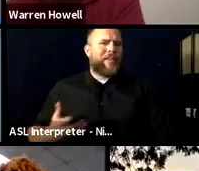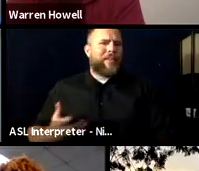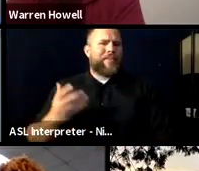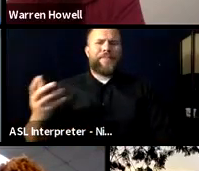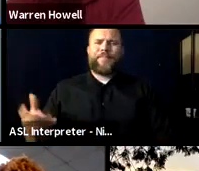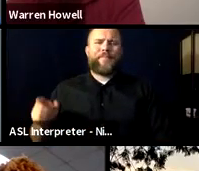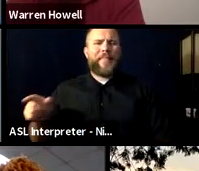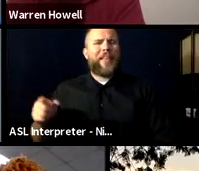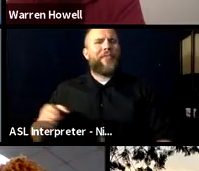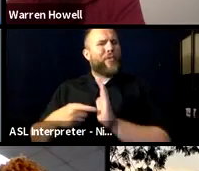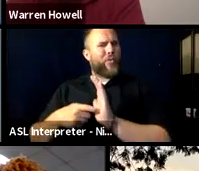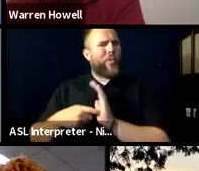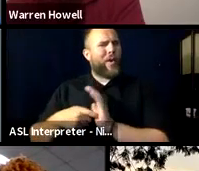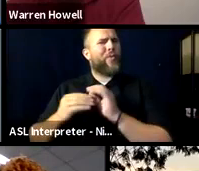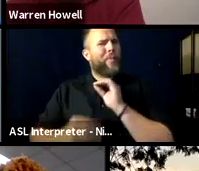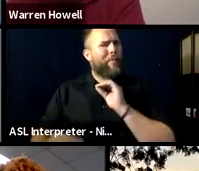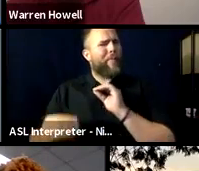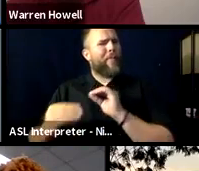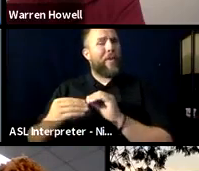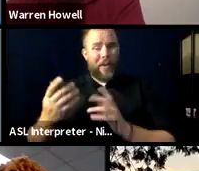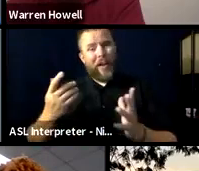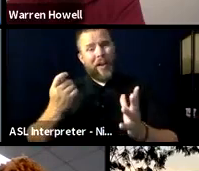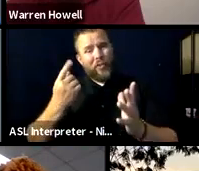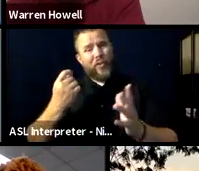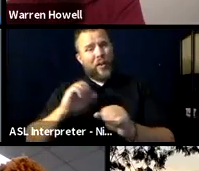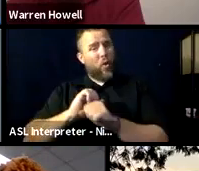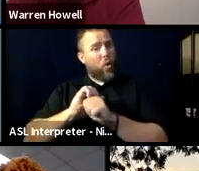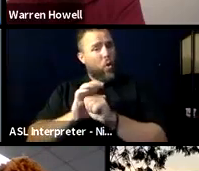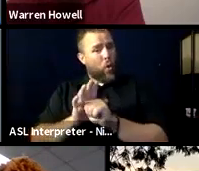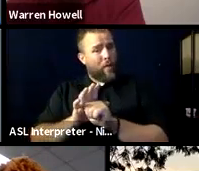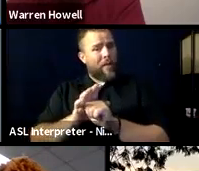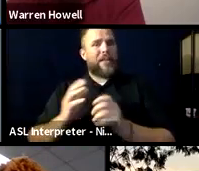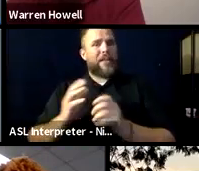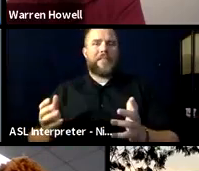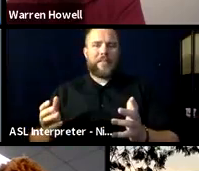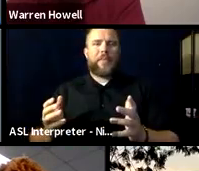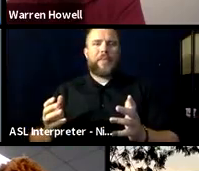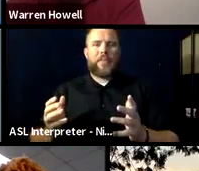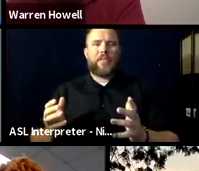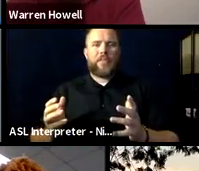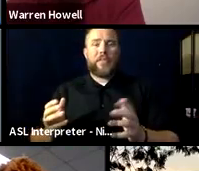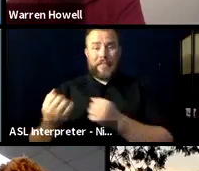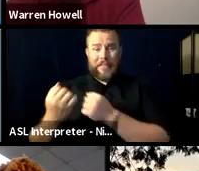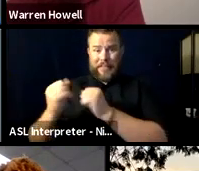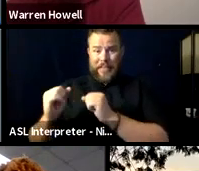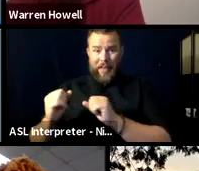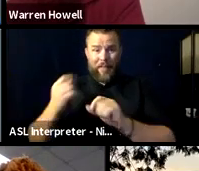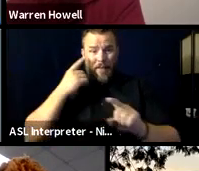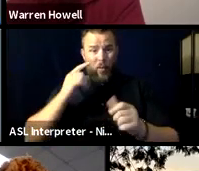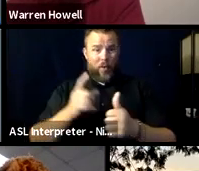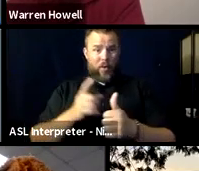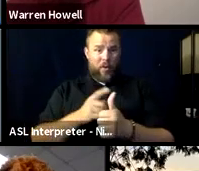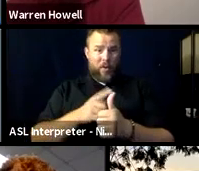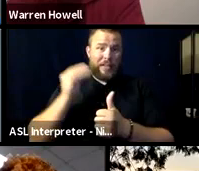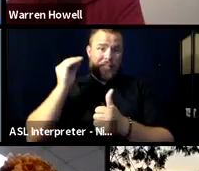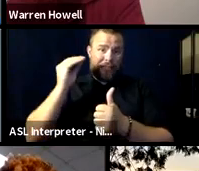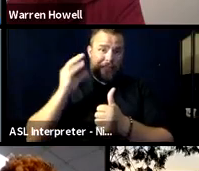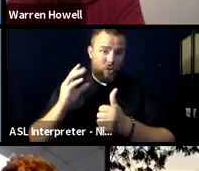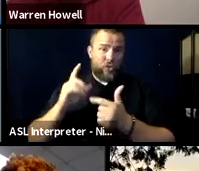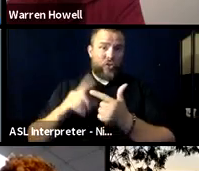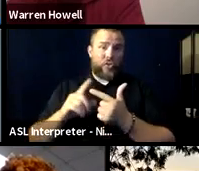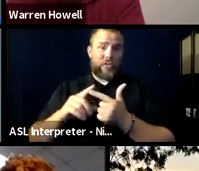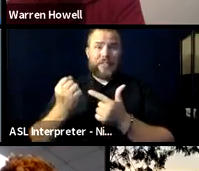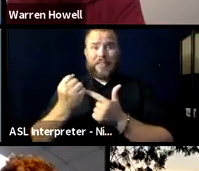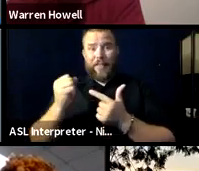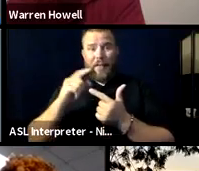do understand with the COVID and everything that the safety of the teachers and the students, I wouldn't want to put anybody at